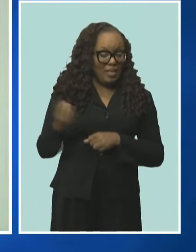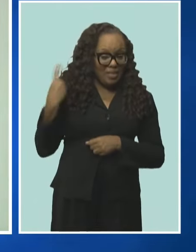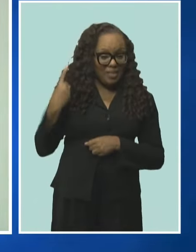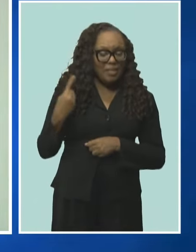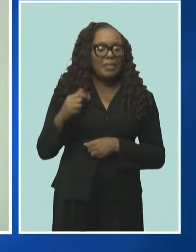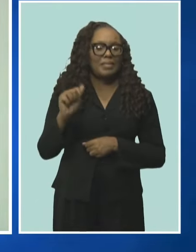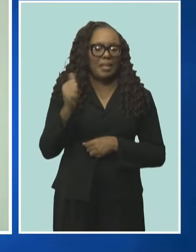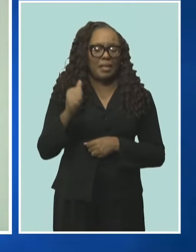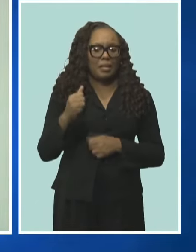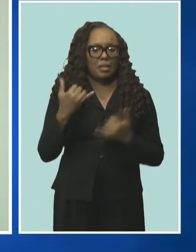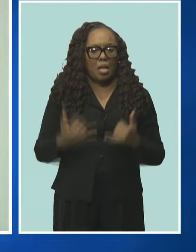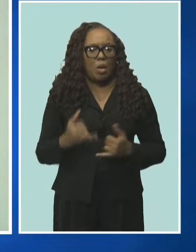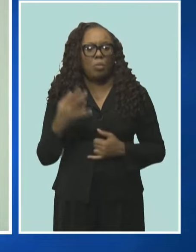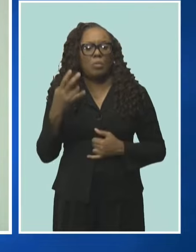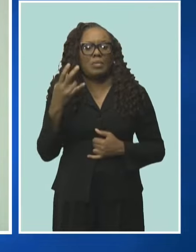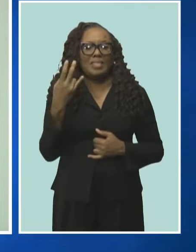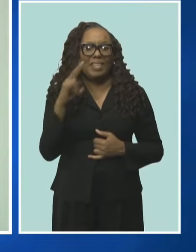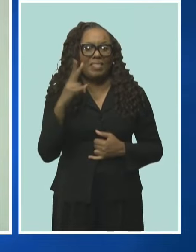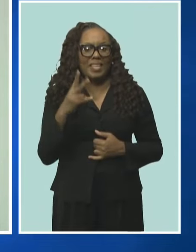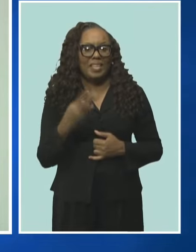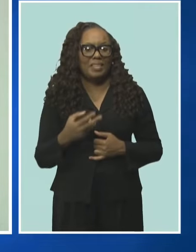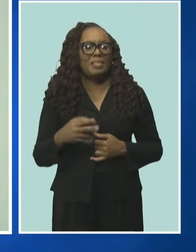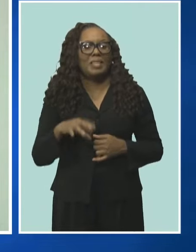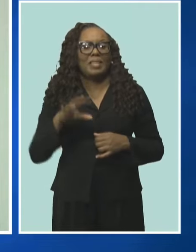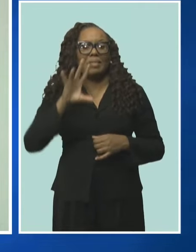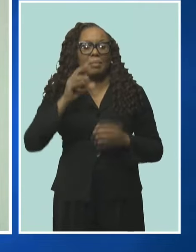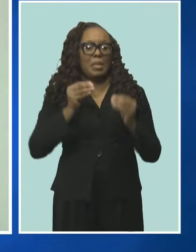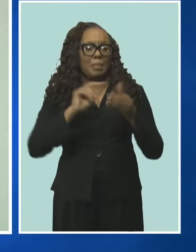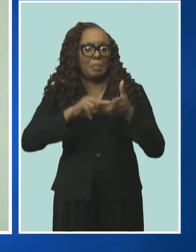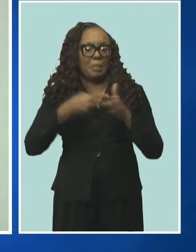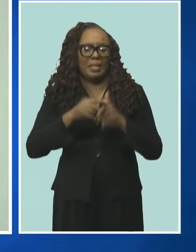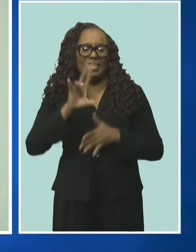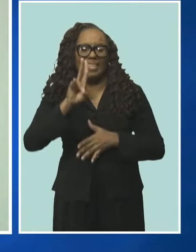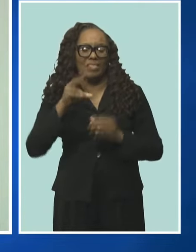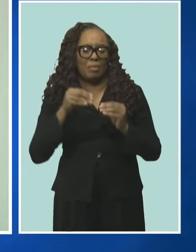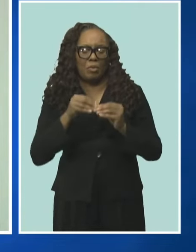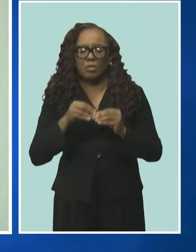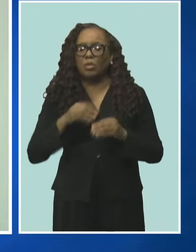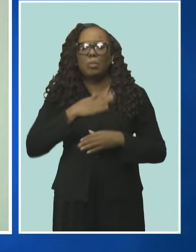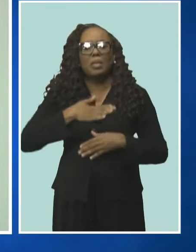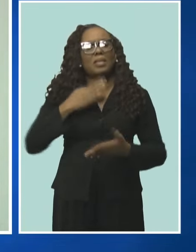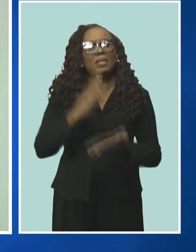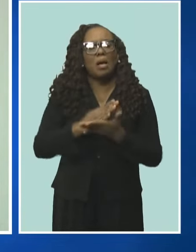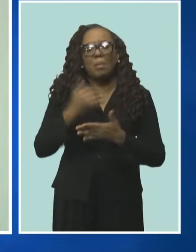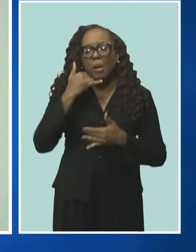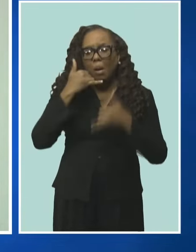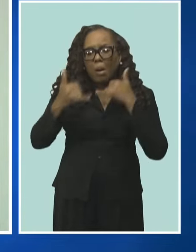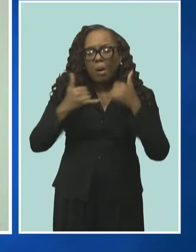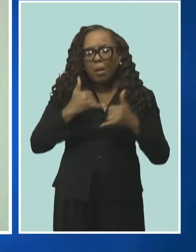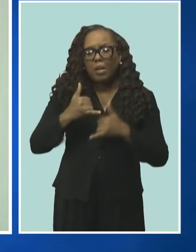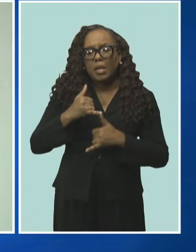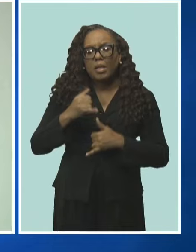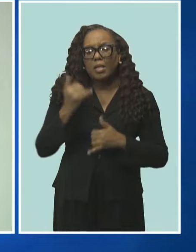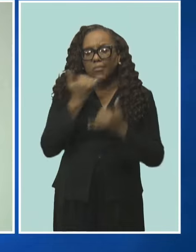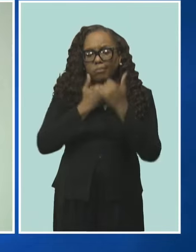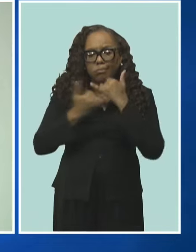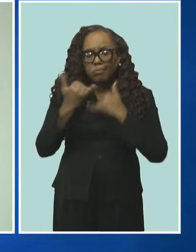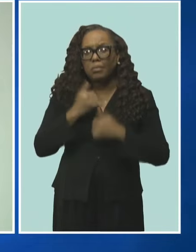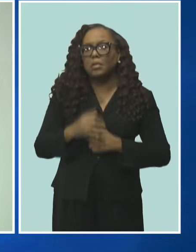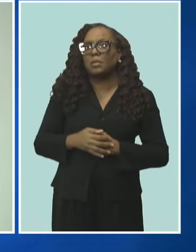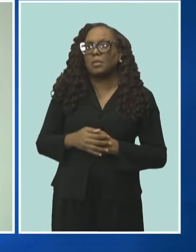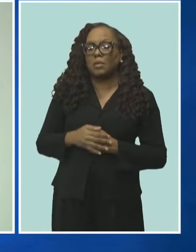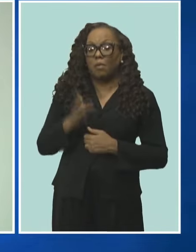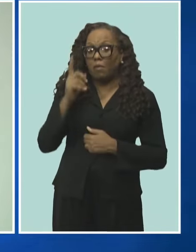So Barbadians definitely need to avoid these prank calls. Chief Maynard, are there any